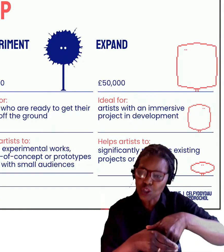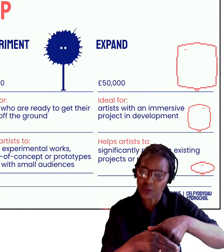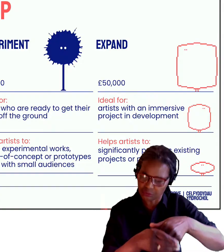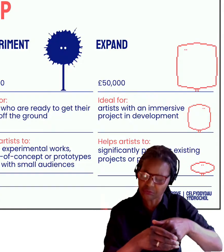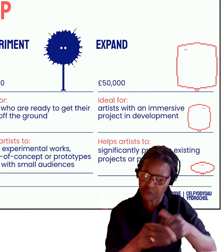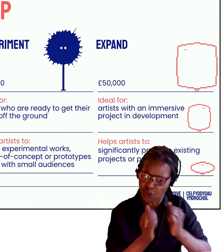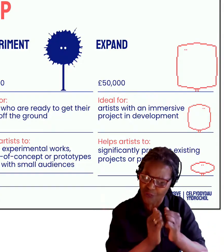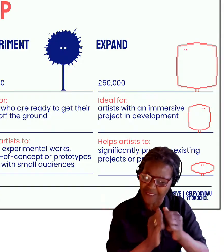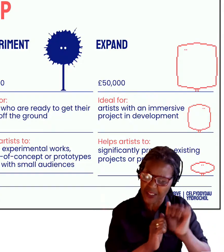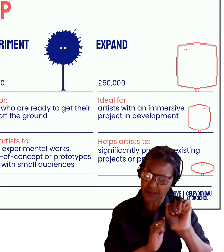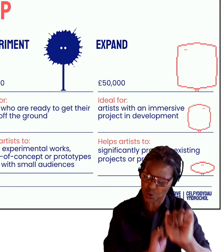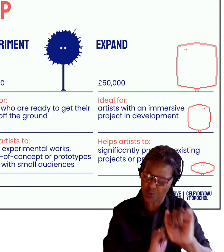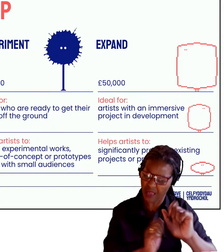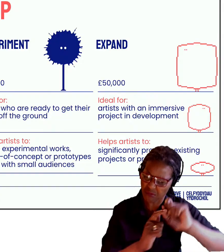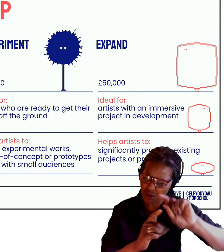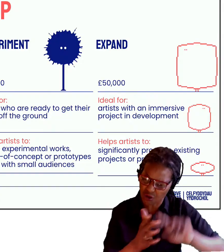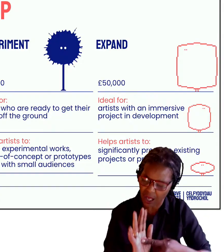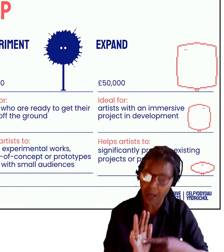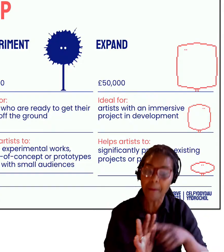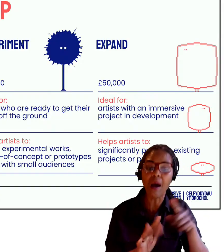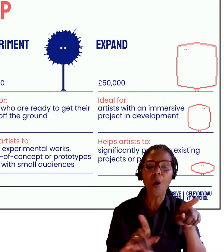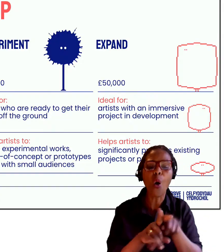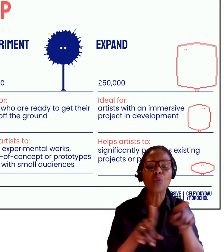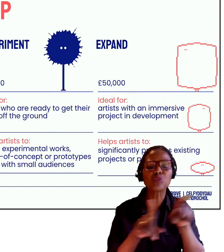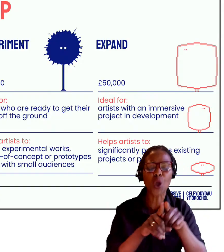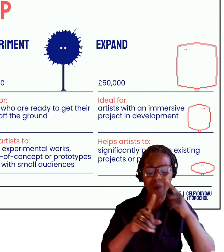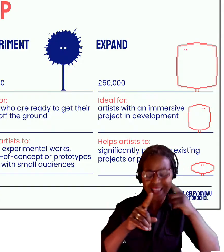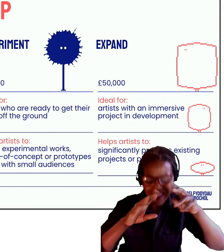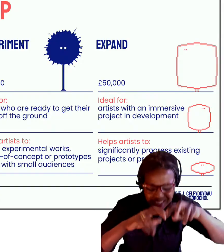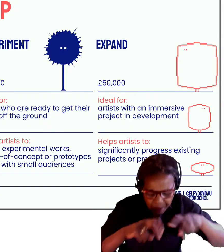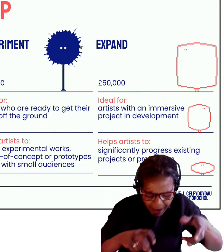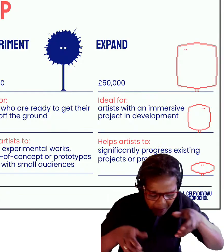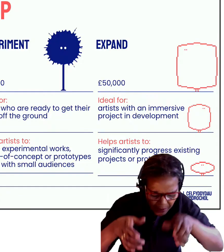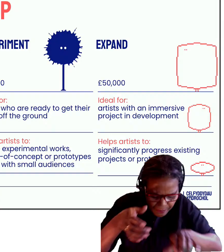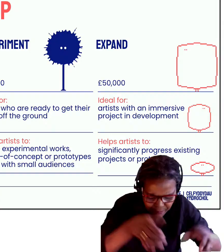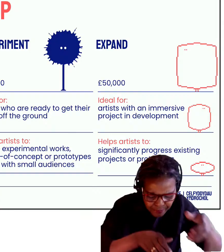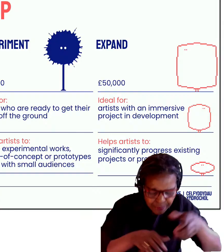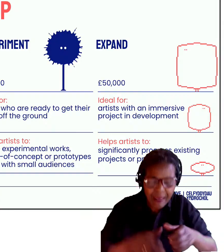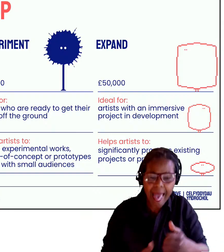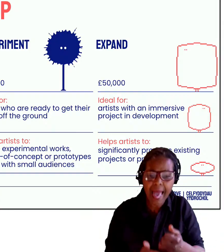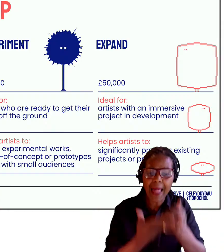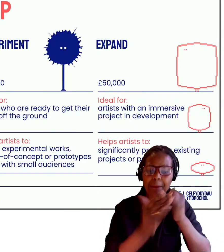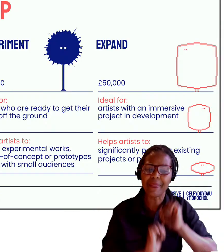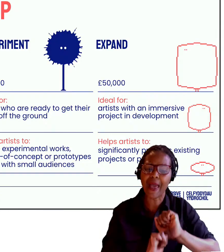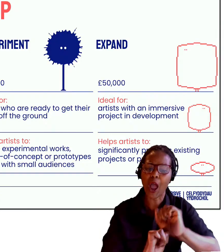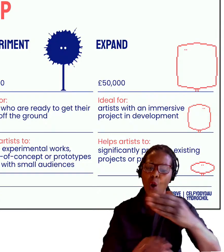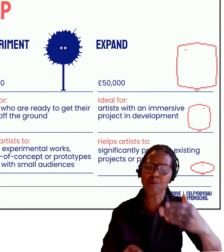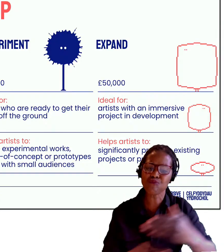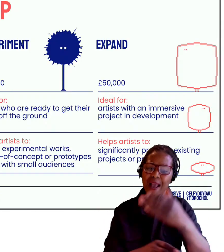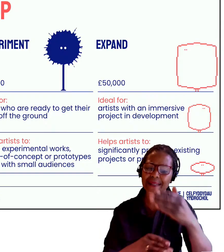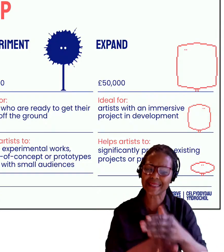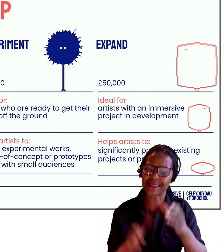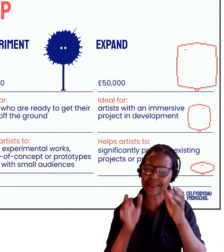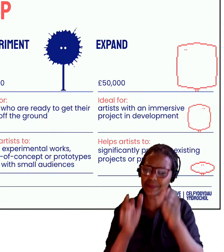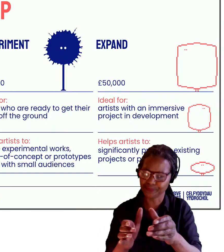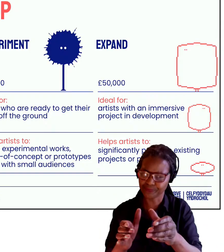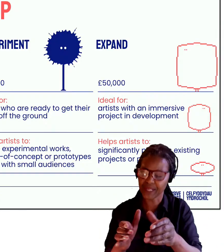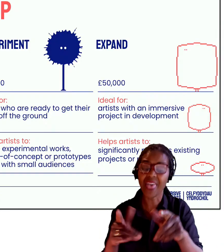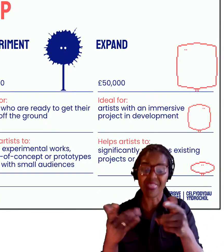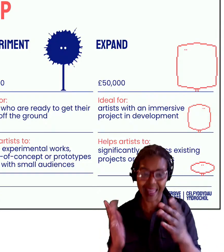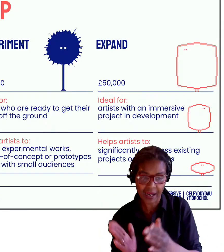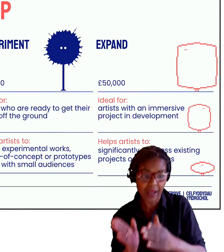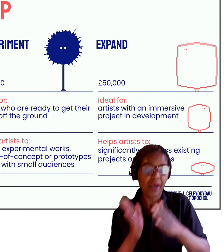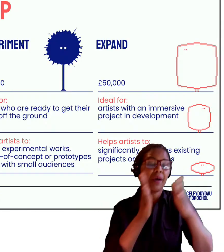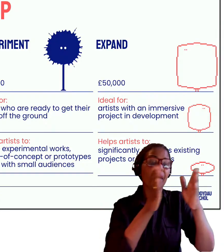immersive technologies in a way that helps them develop their own practice. And then the largest fund, Expand, helps artists